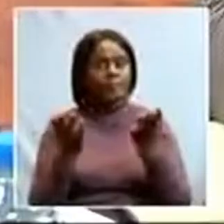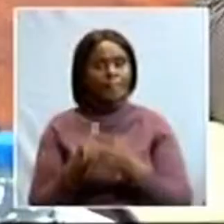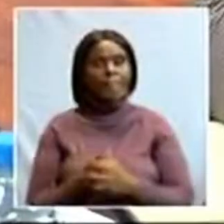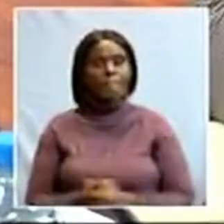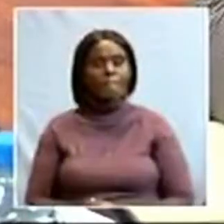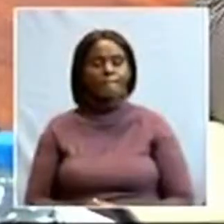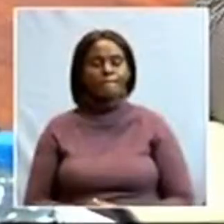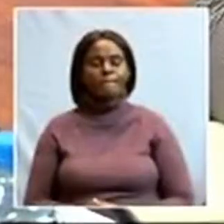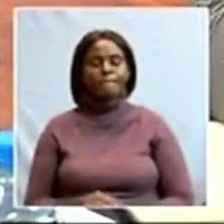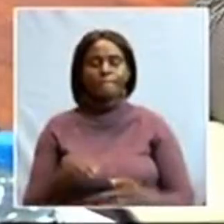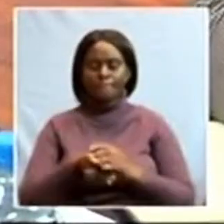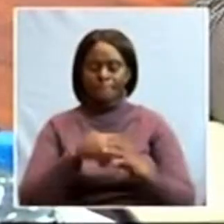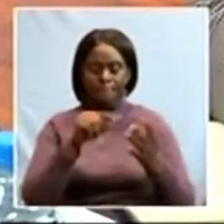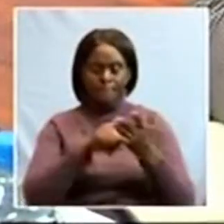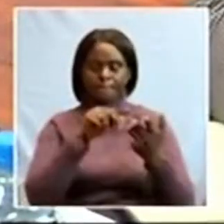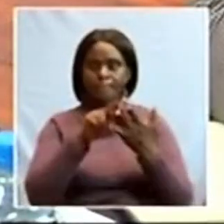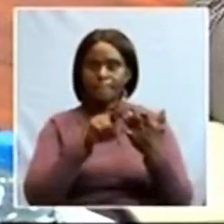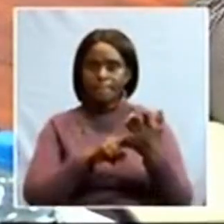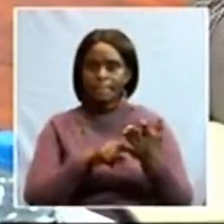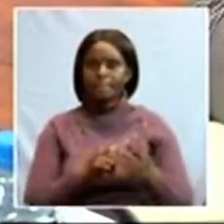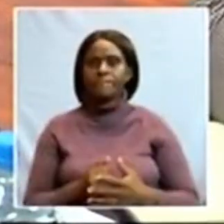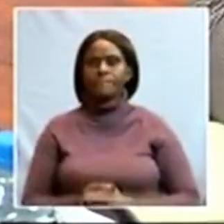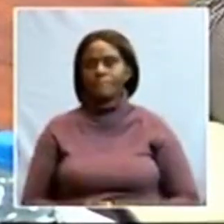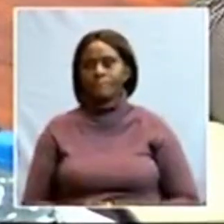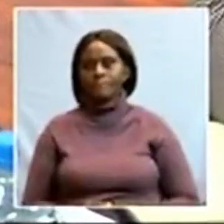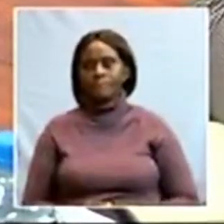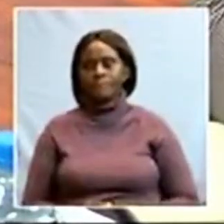in this report?